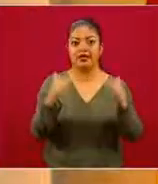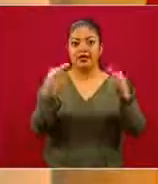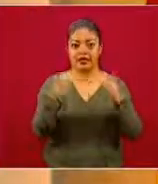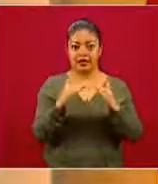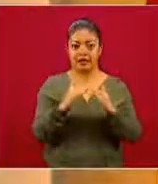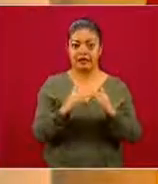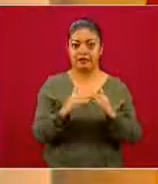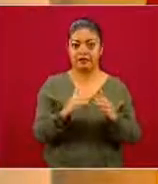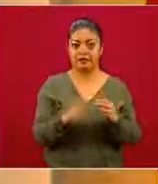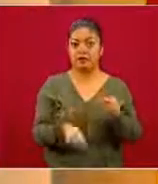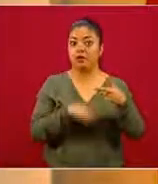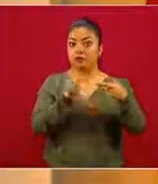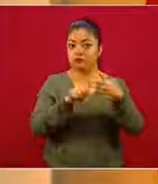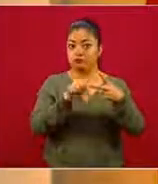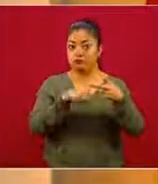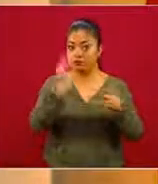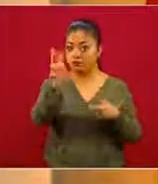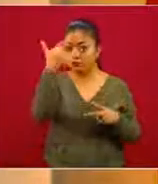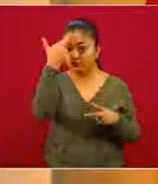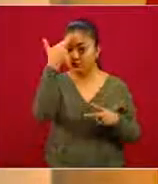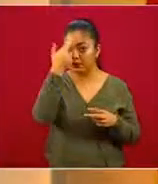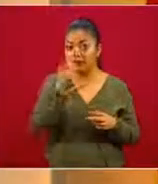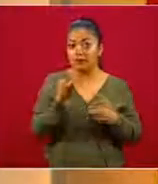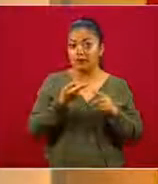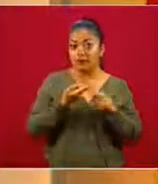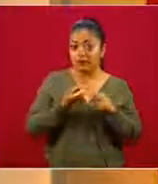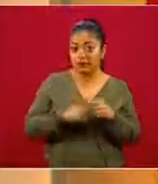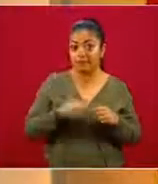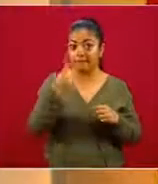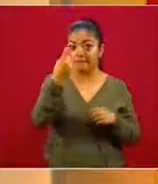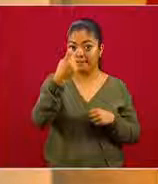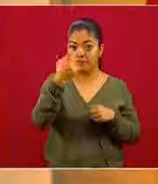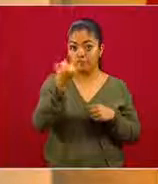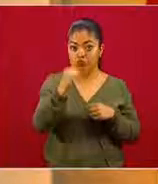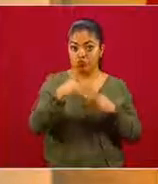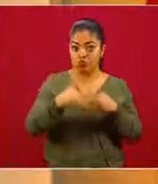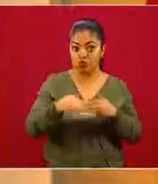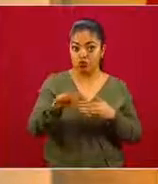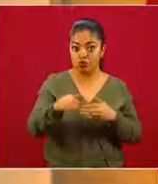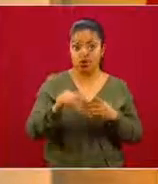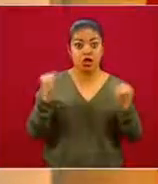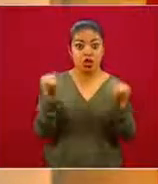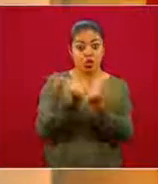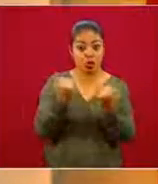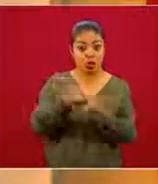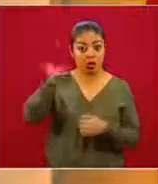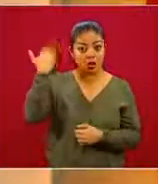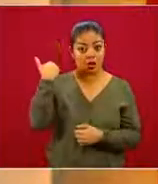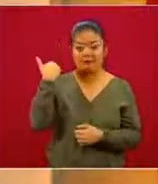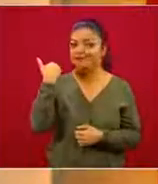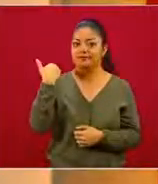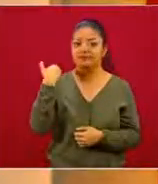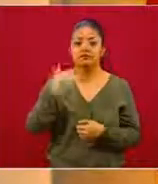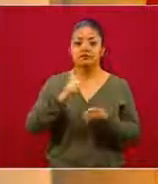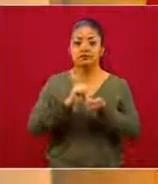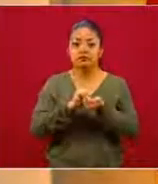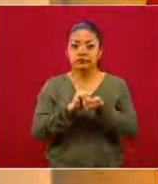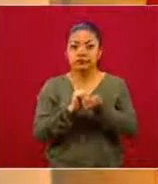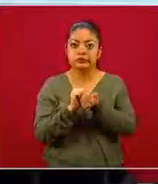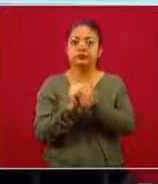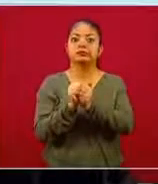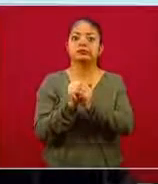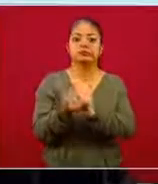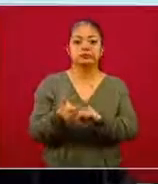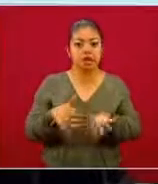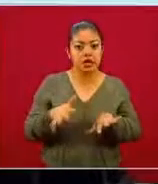Segundo From recordatorio, now a until partir May del 1 de 30th, junio, stay at no home. volvemos a lo de Second siempre, sino reminder, volvemos, starting on June transitamos a 1st, una we're not nueva